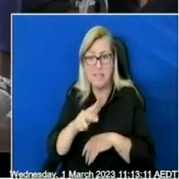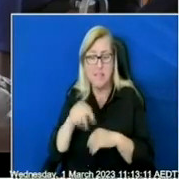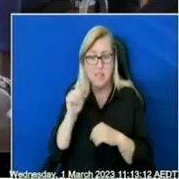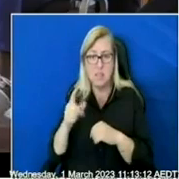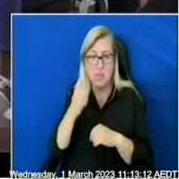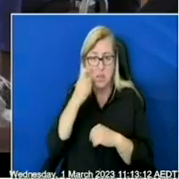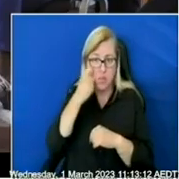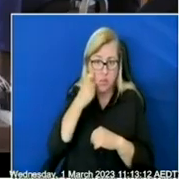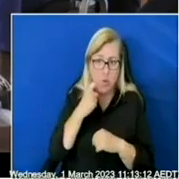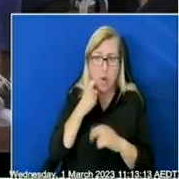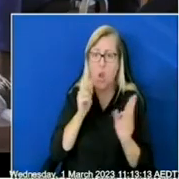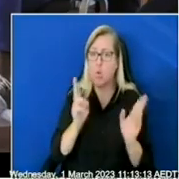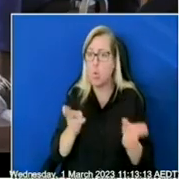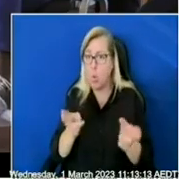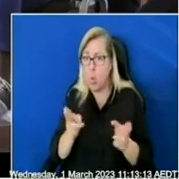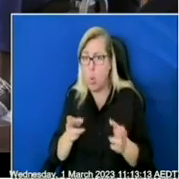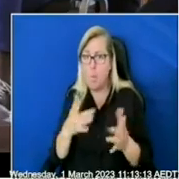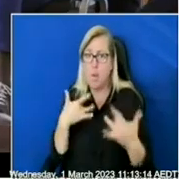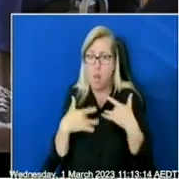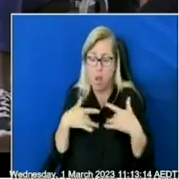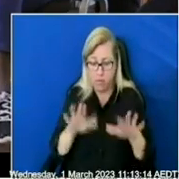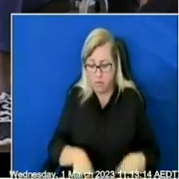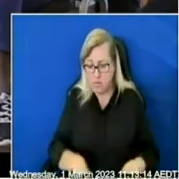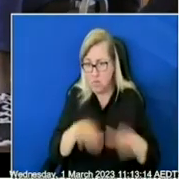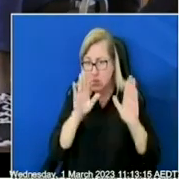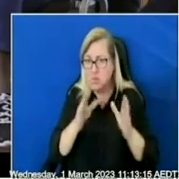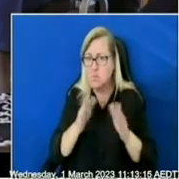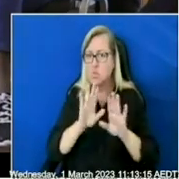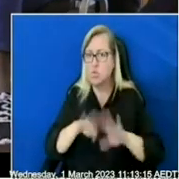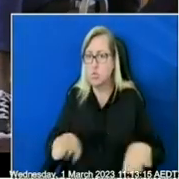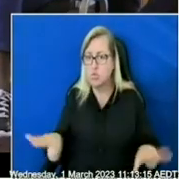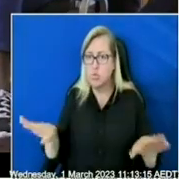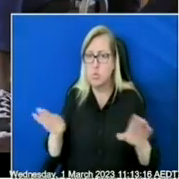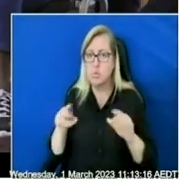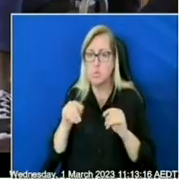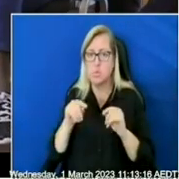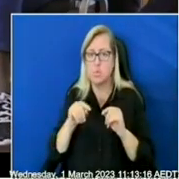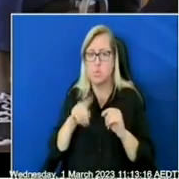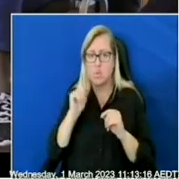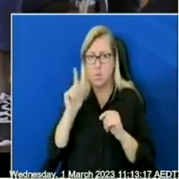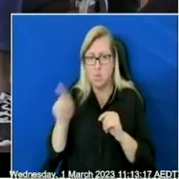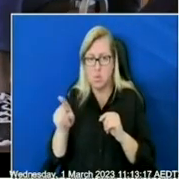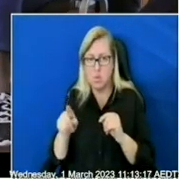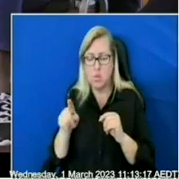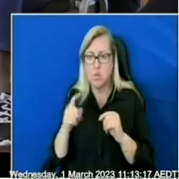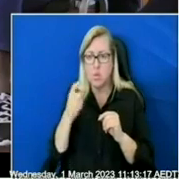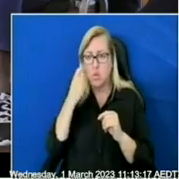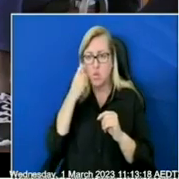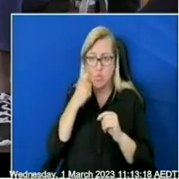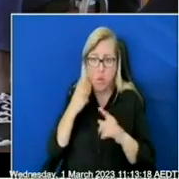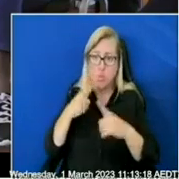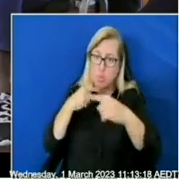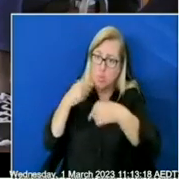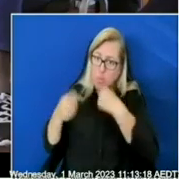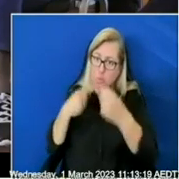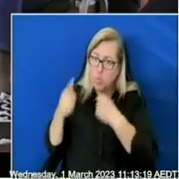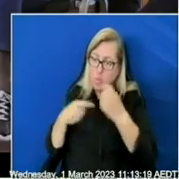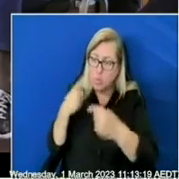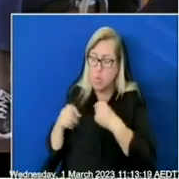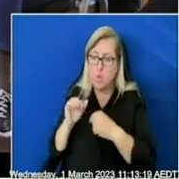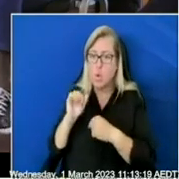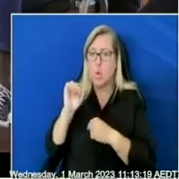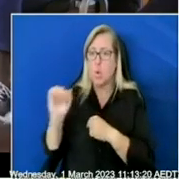kids. Try and goes to the Vals to do a story. And it's been sitting there the whole time. Mm-hmm. So the government